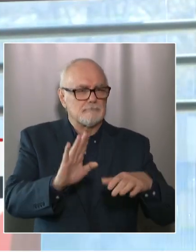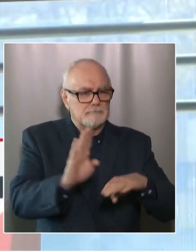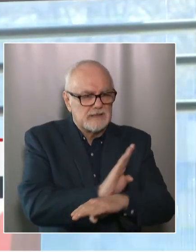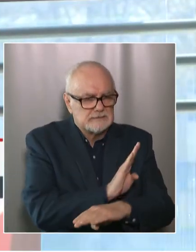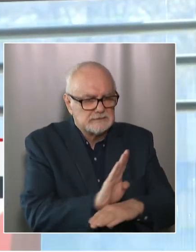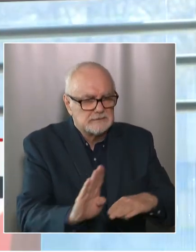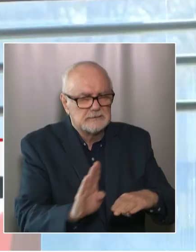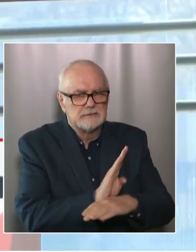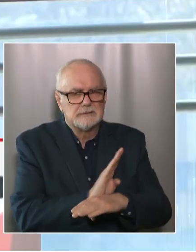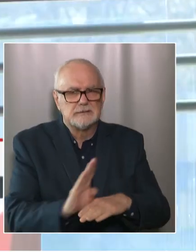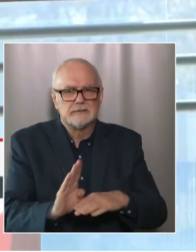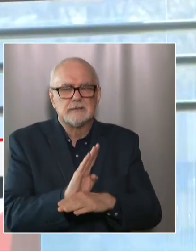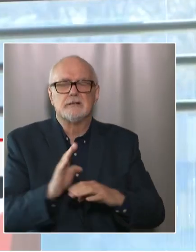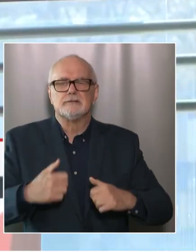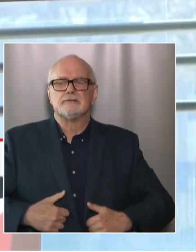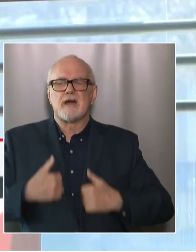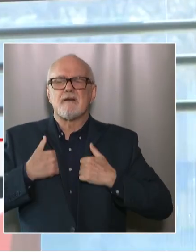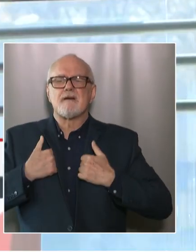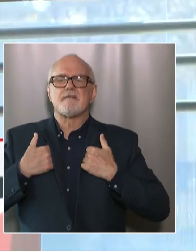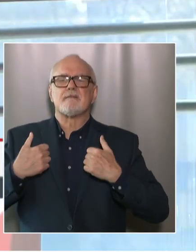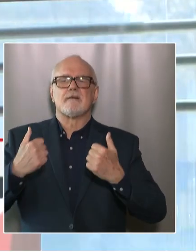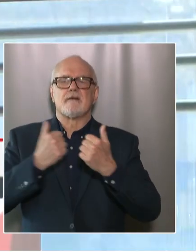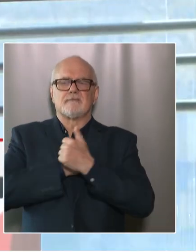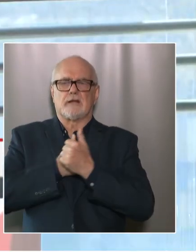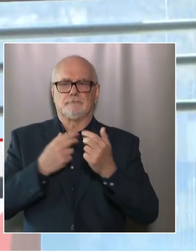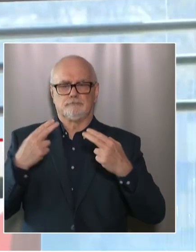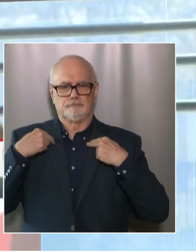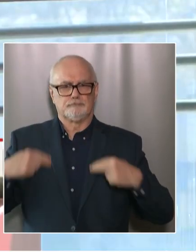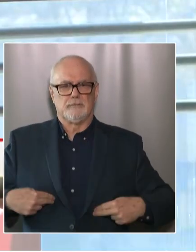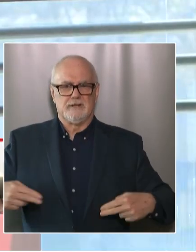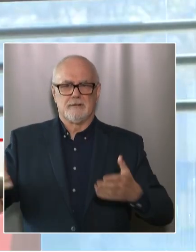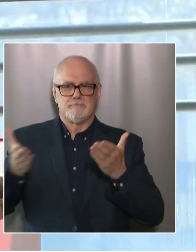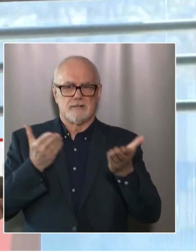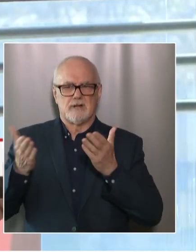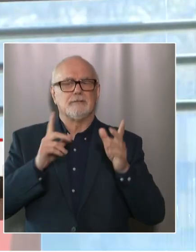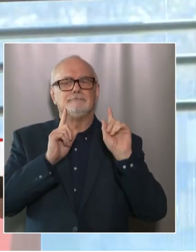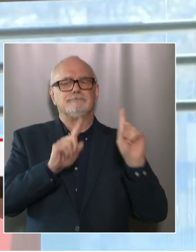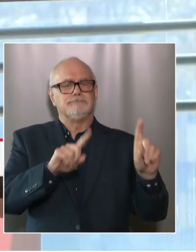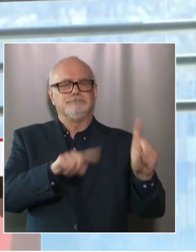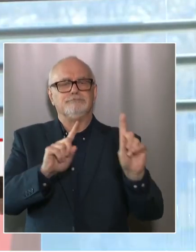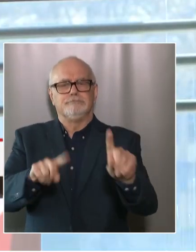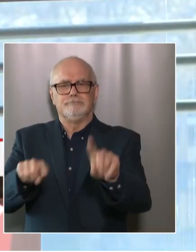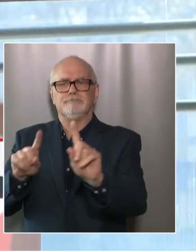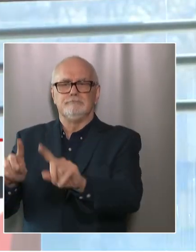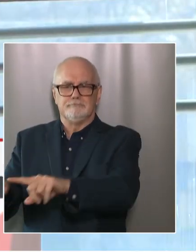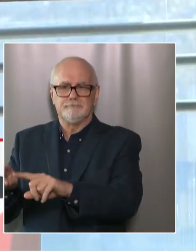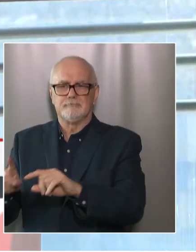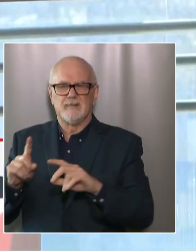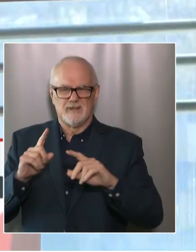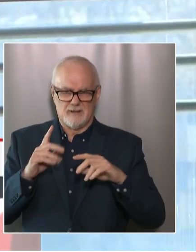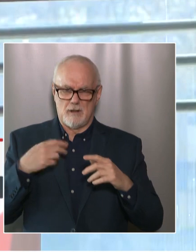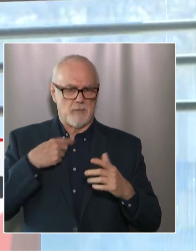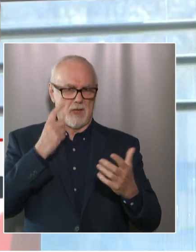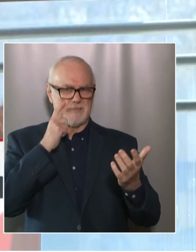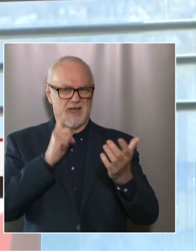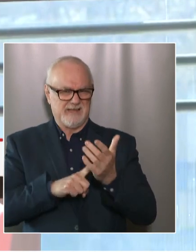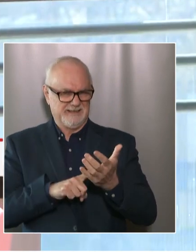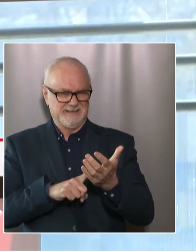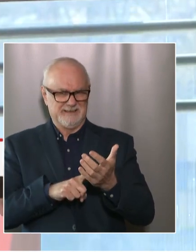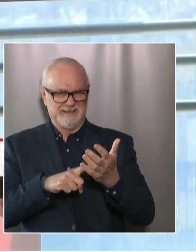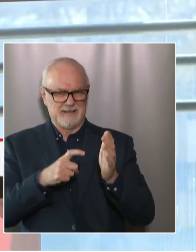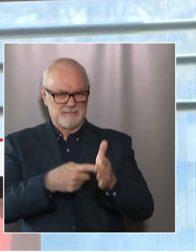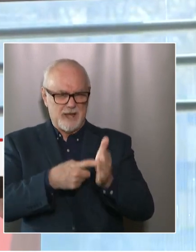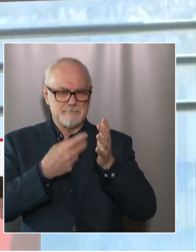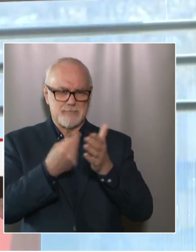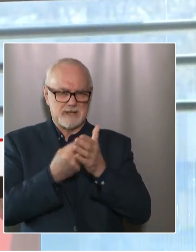programs. So we want all of the things that make our city work, but we have to make